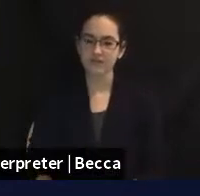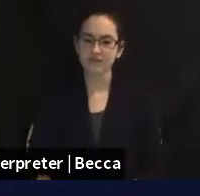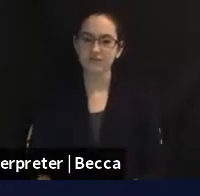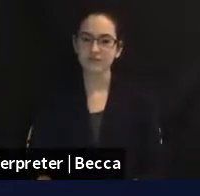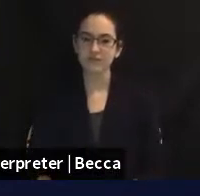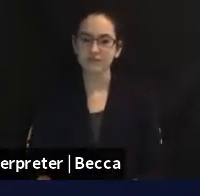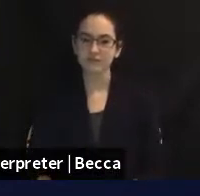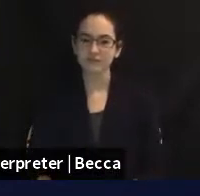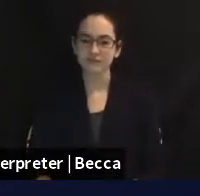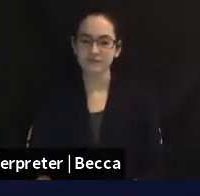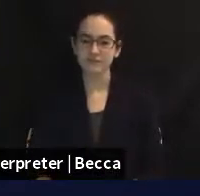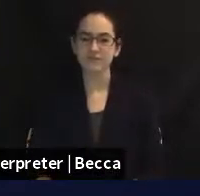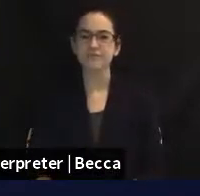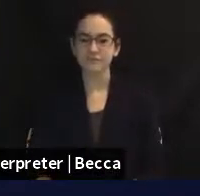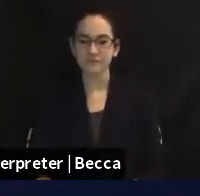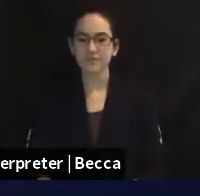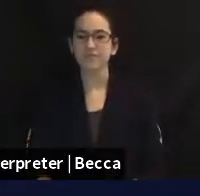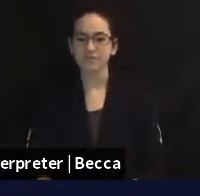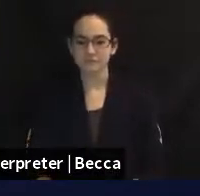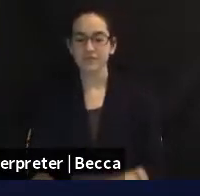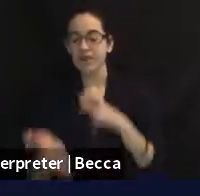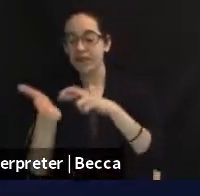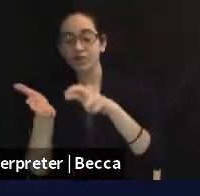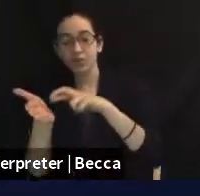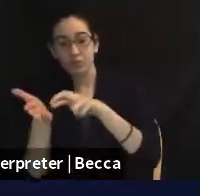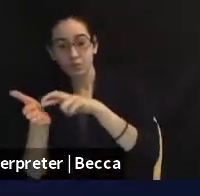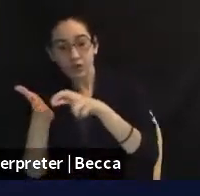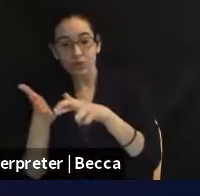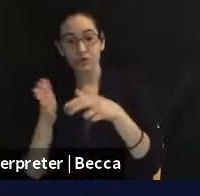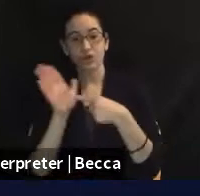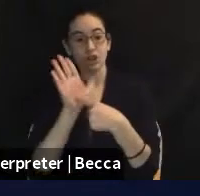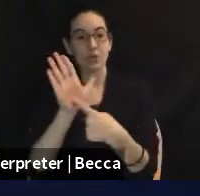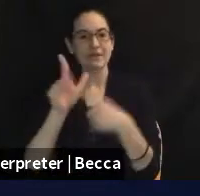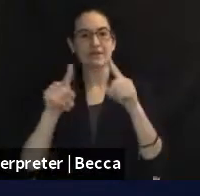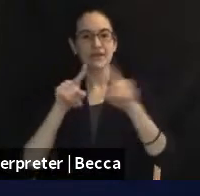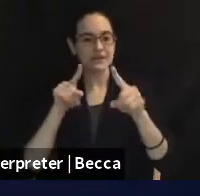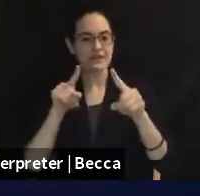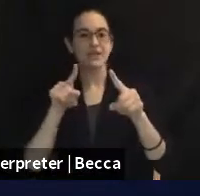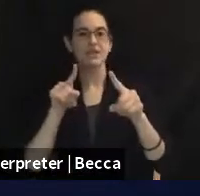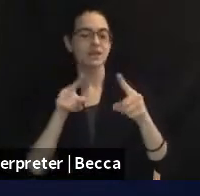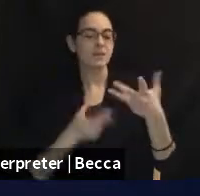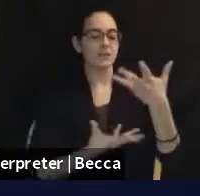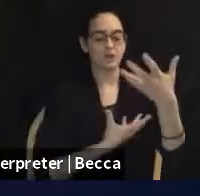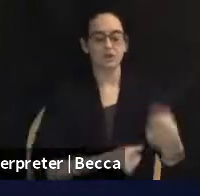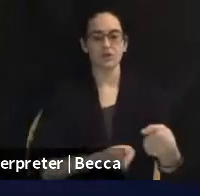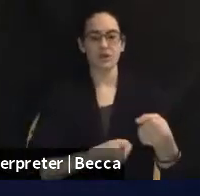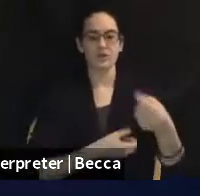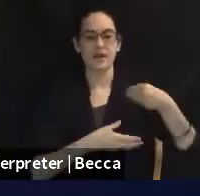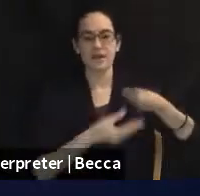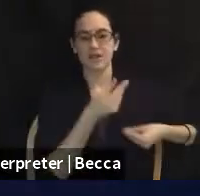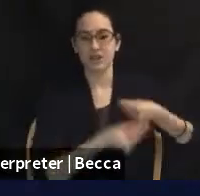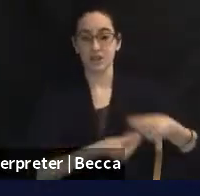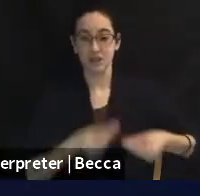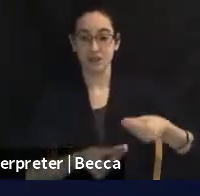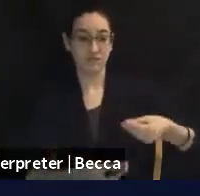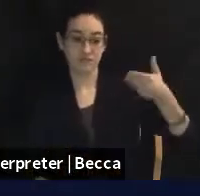And yet, the research is showing that there's a difference when it comes to trust in the different generations. I mean, I'm Gen X.